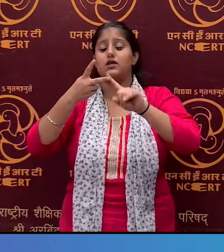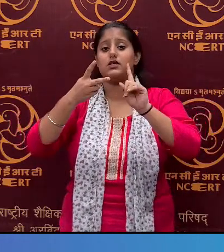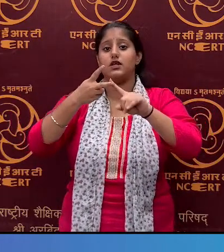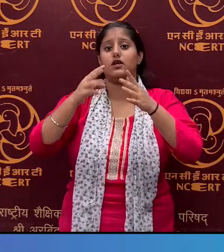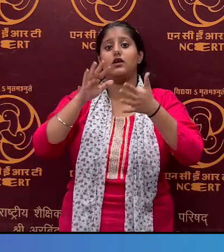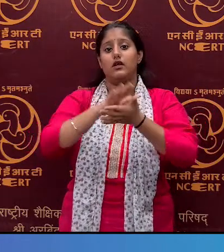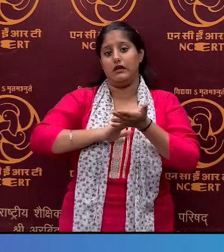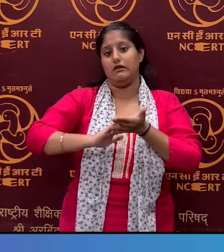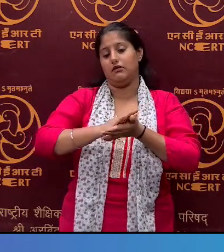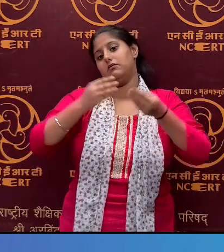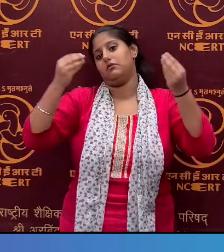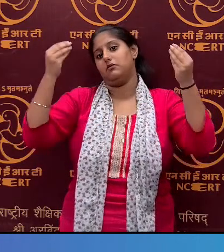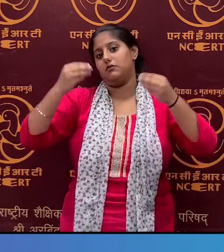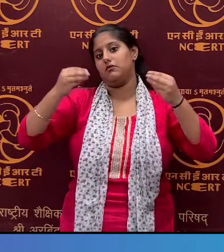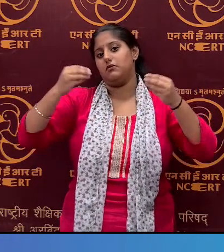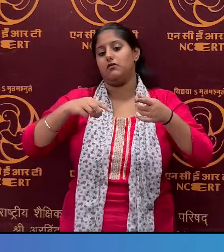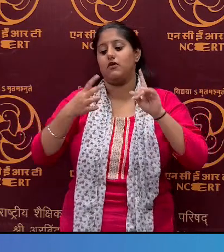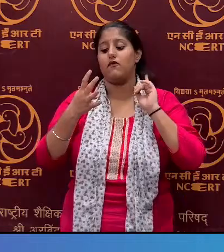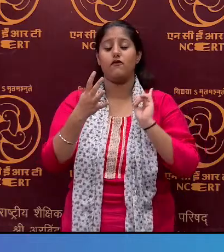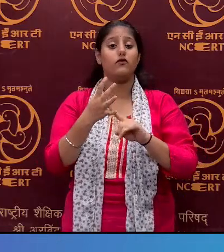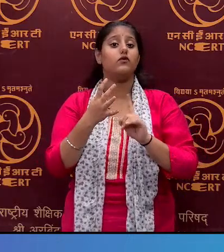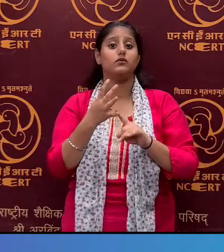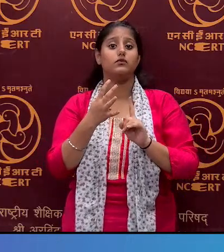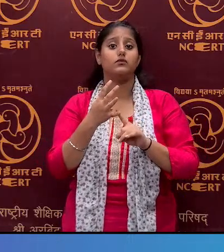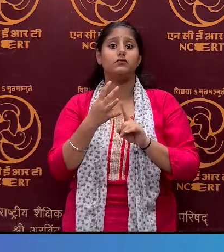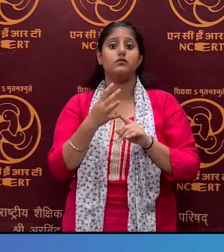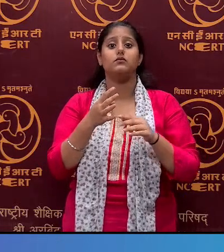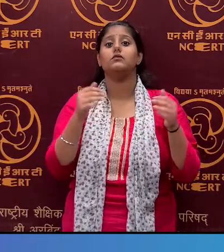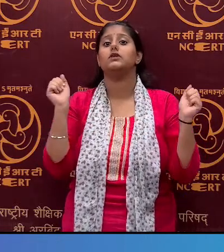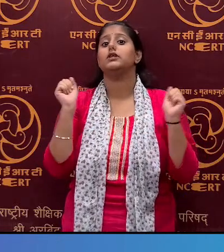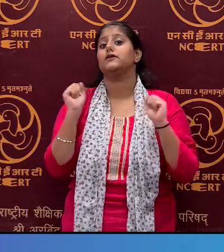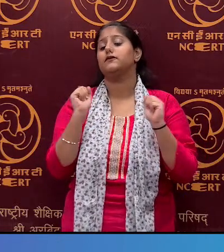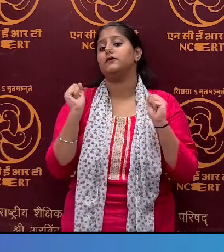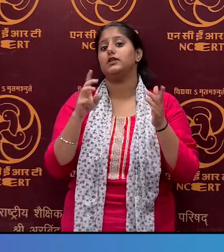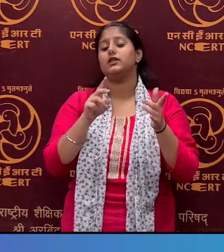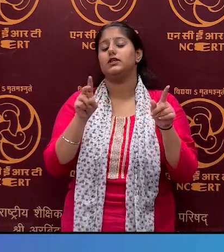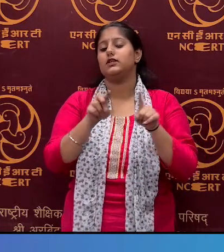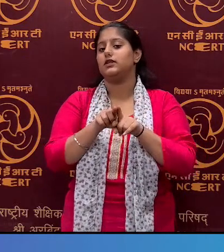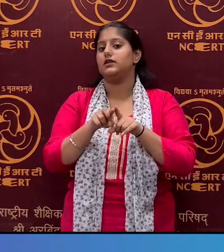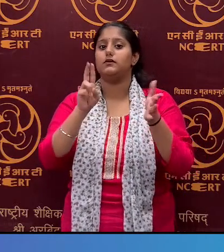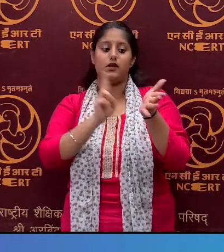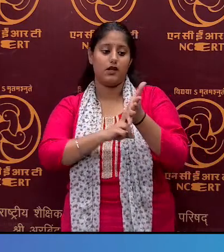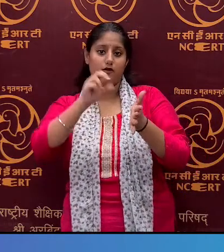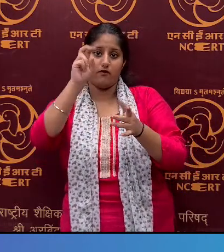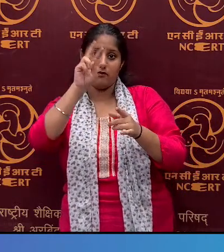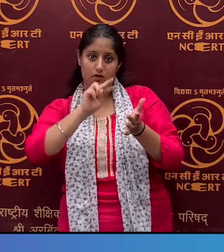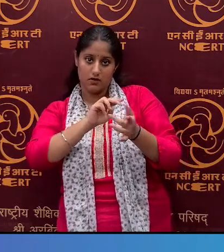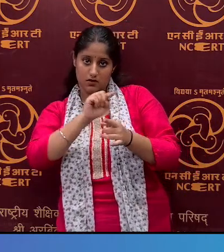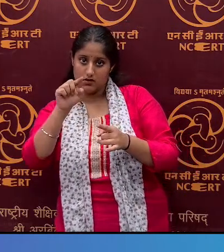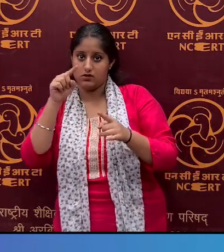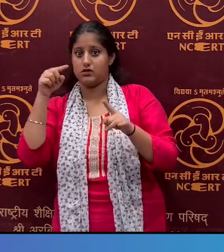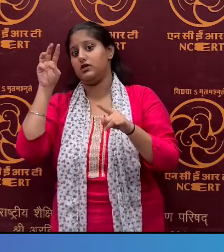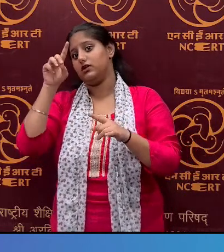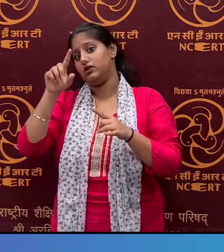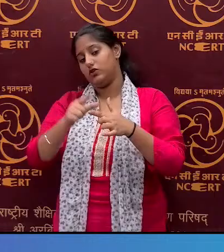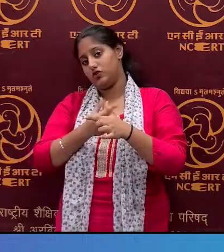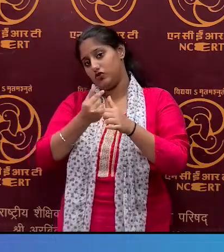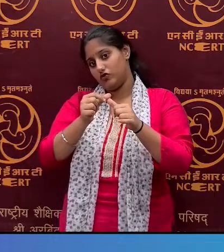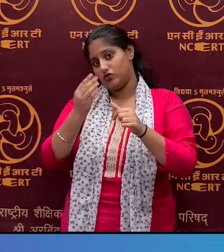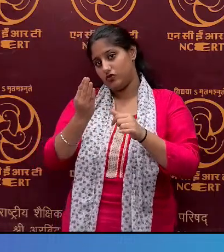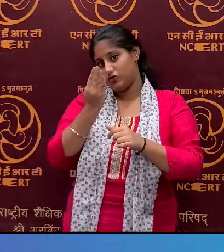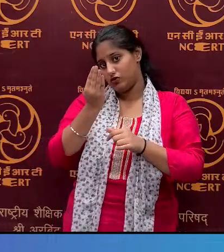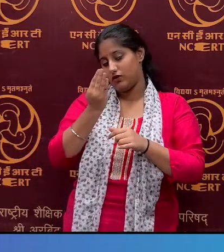retreating monsoon. The fourth season is winter season from November to January, and during the winter